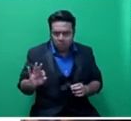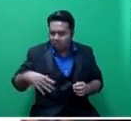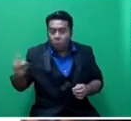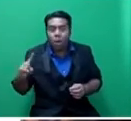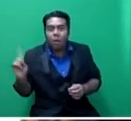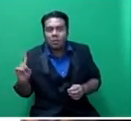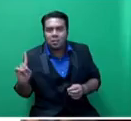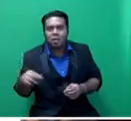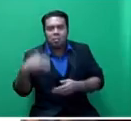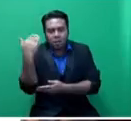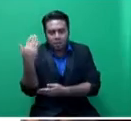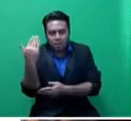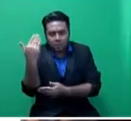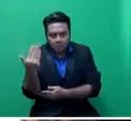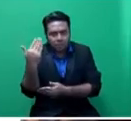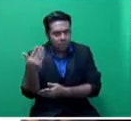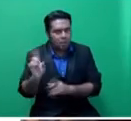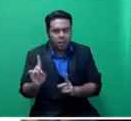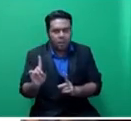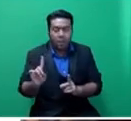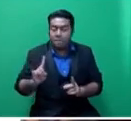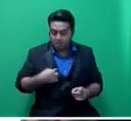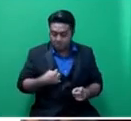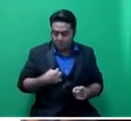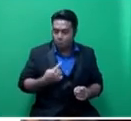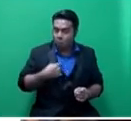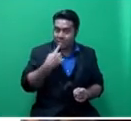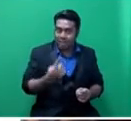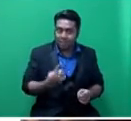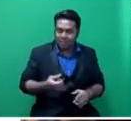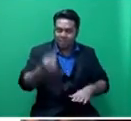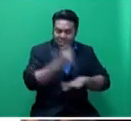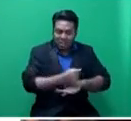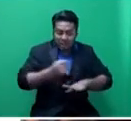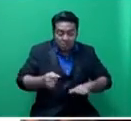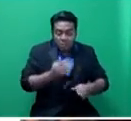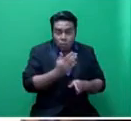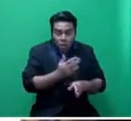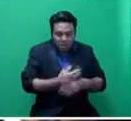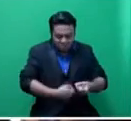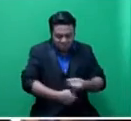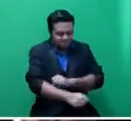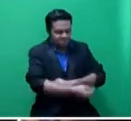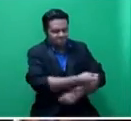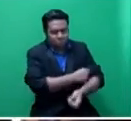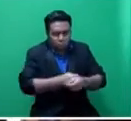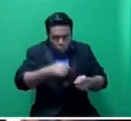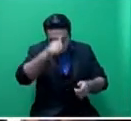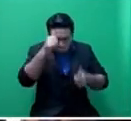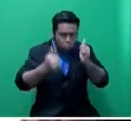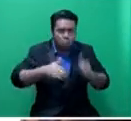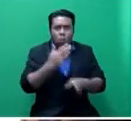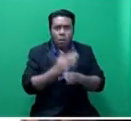Unfortunately, I would say and argue that government's efforts have not been matched by the